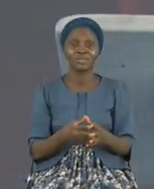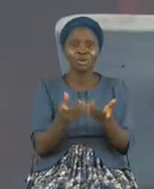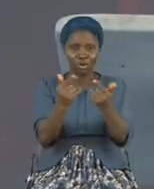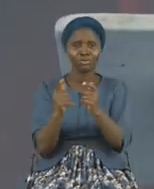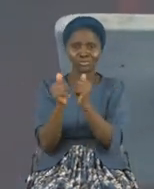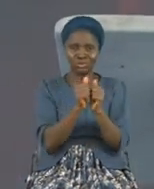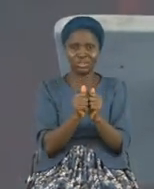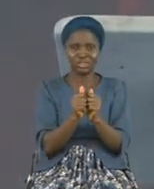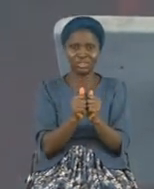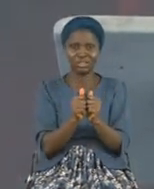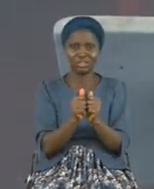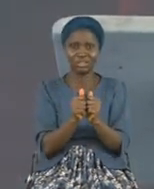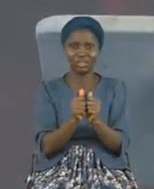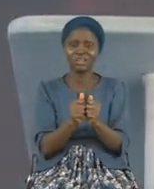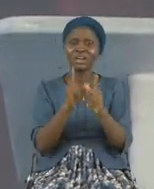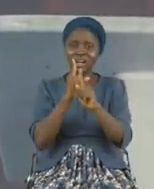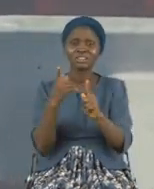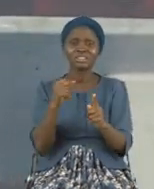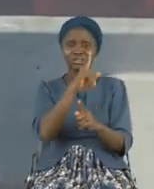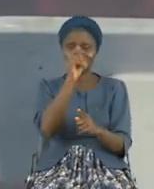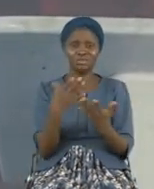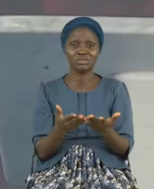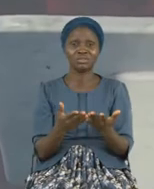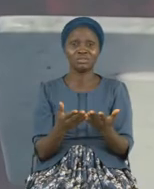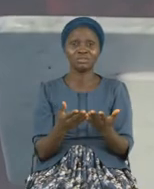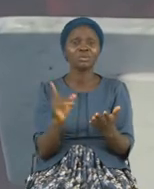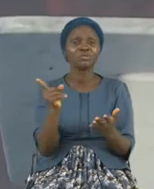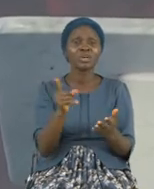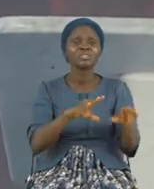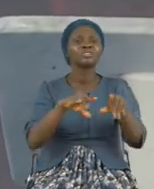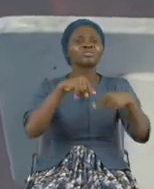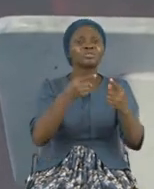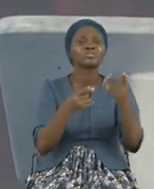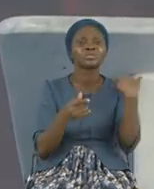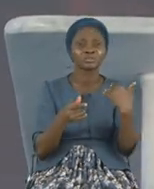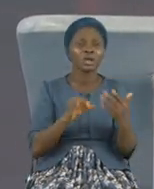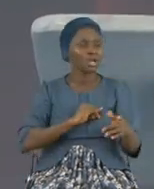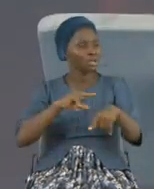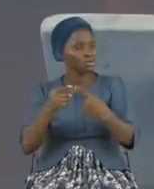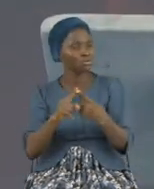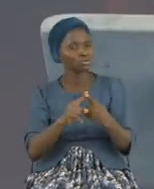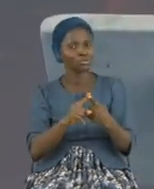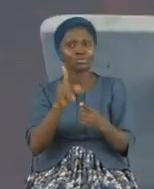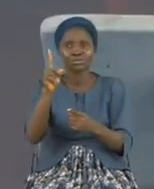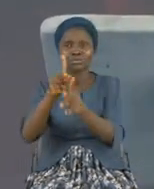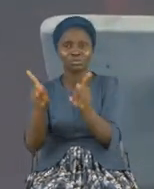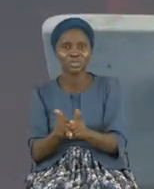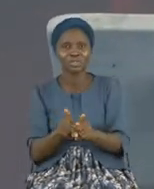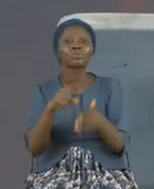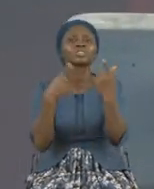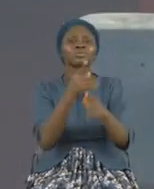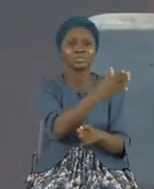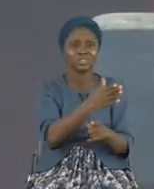you been? I went to such and such a place. What happened there? I regret it now.